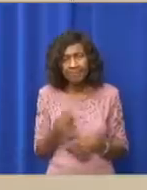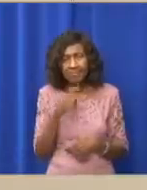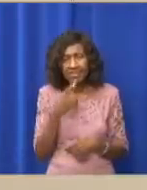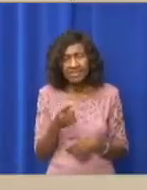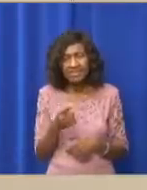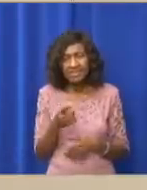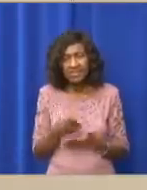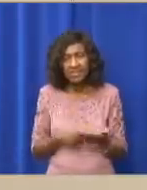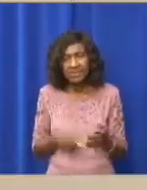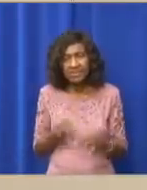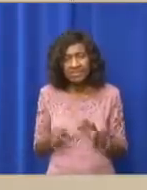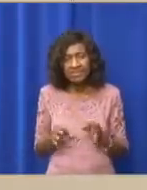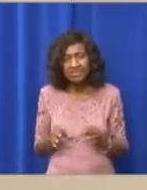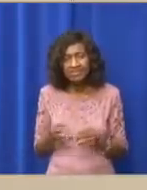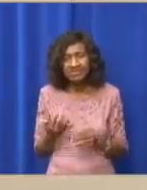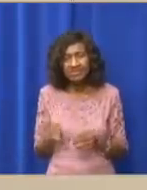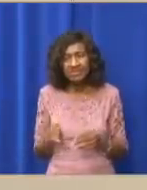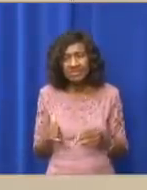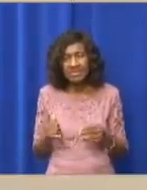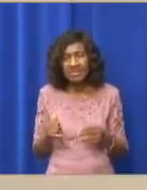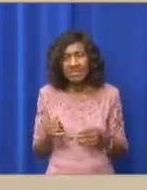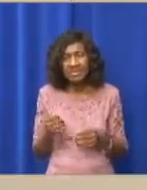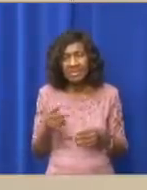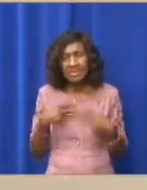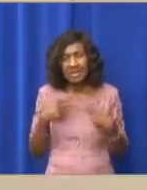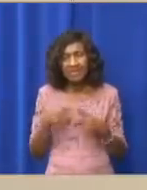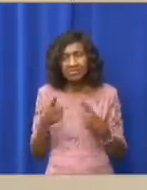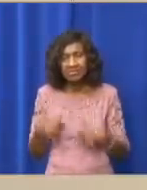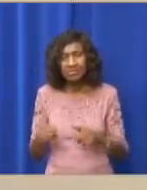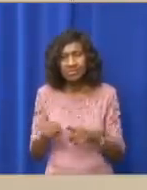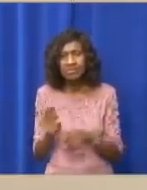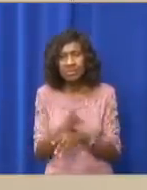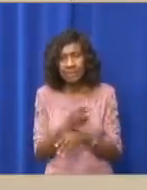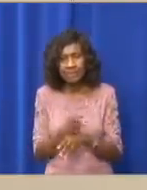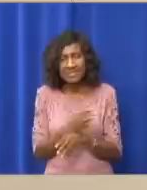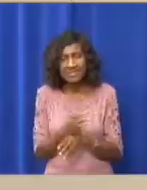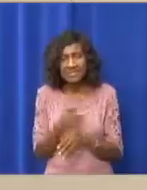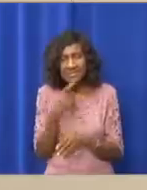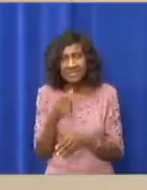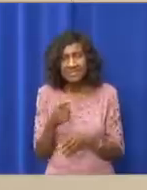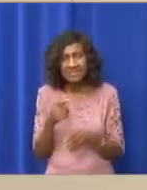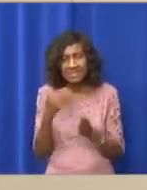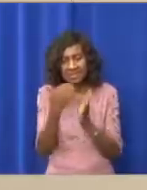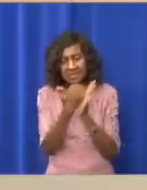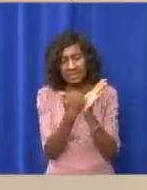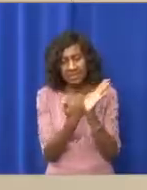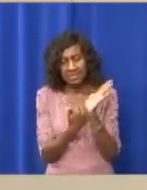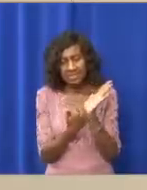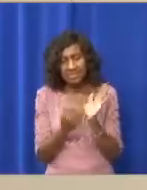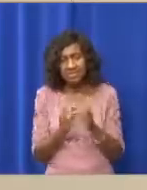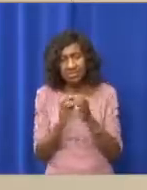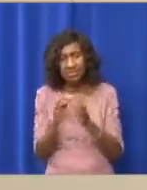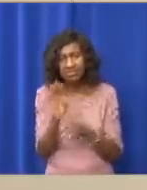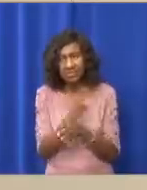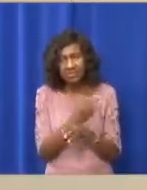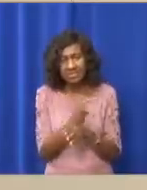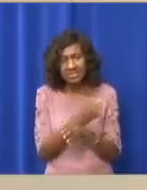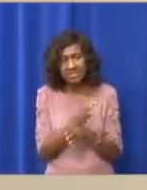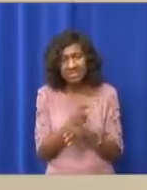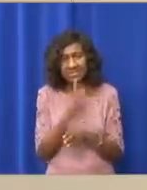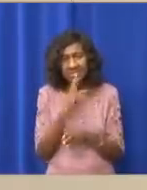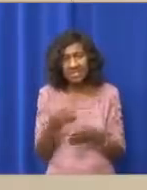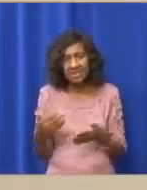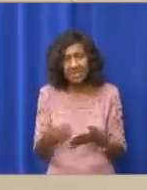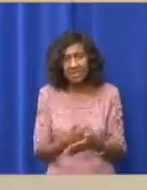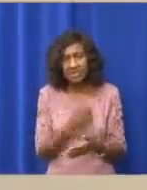that's... Well, the list of, or the category of businesses that I just described are the new